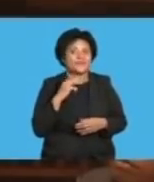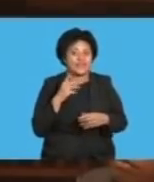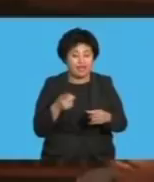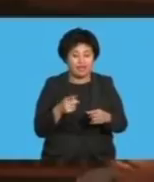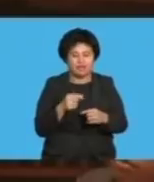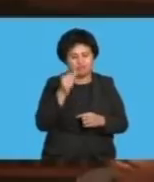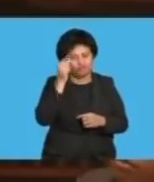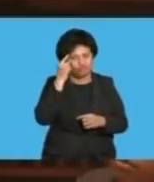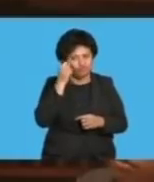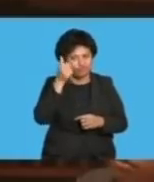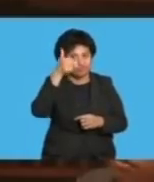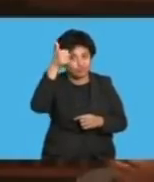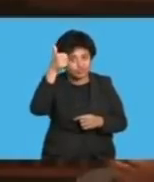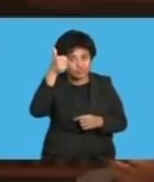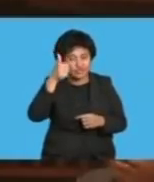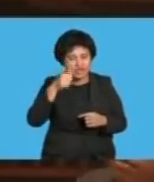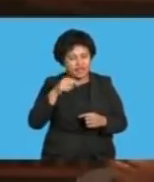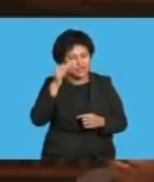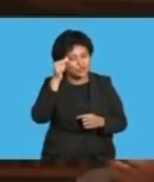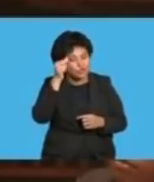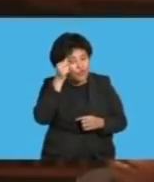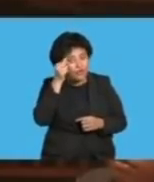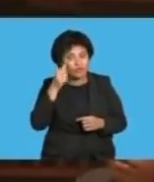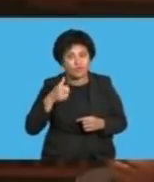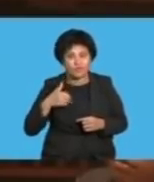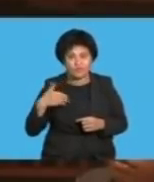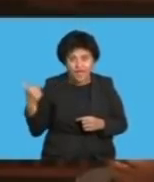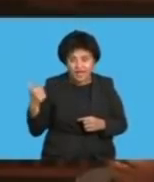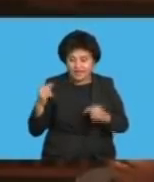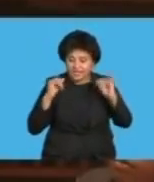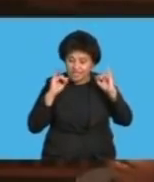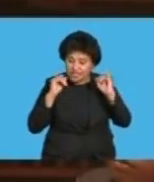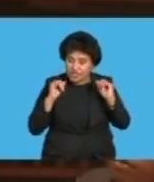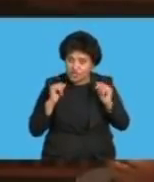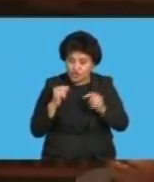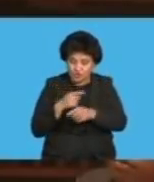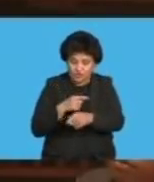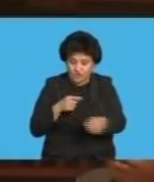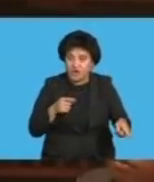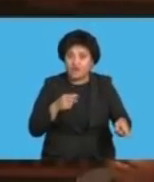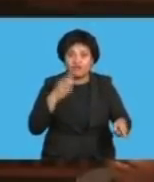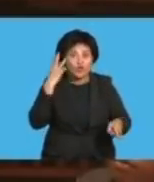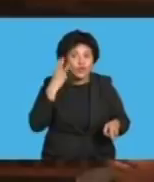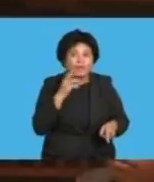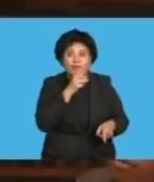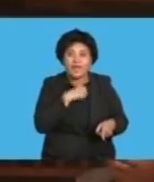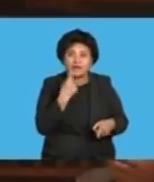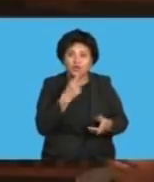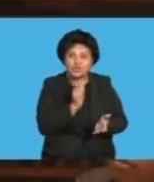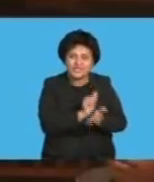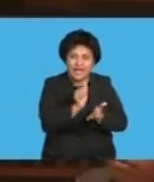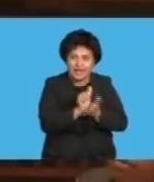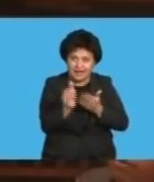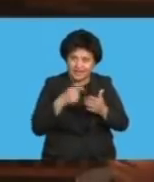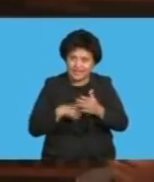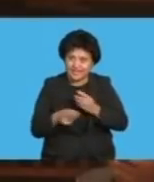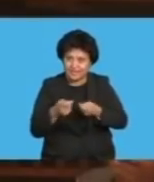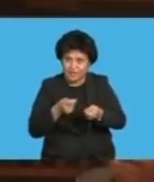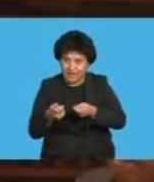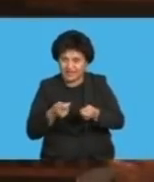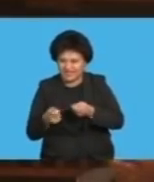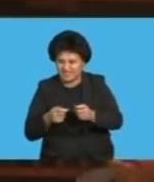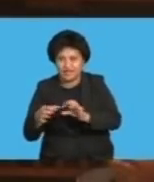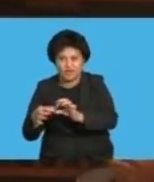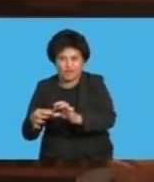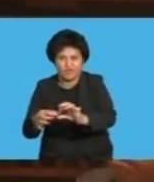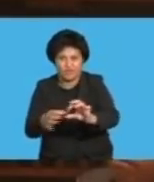articulate in relation to the issues that affect market vendors, both males and females, in the respective municipalities that they